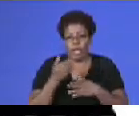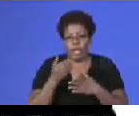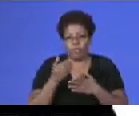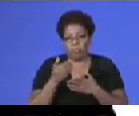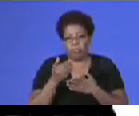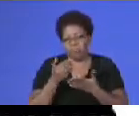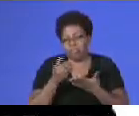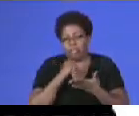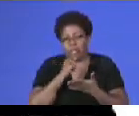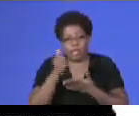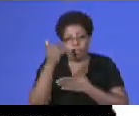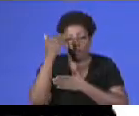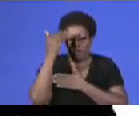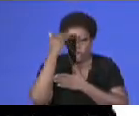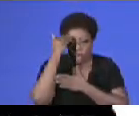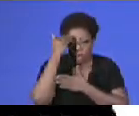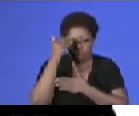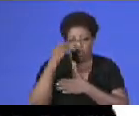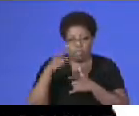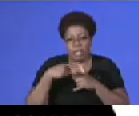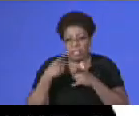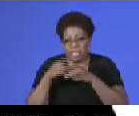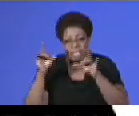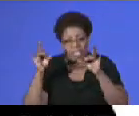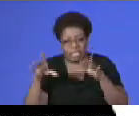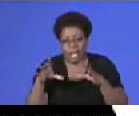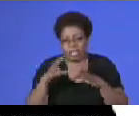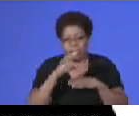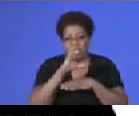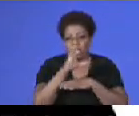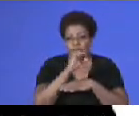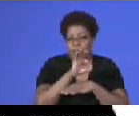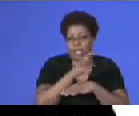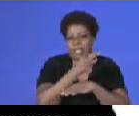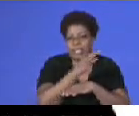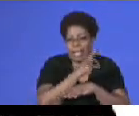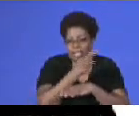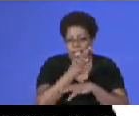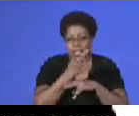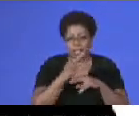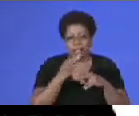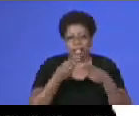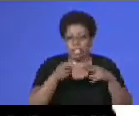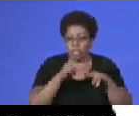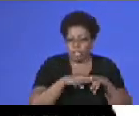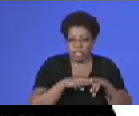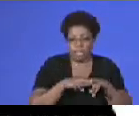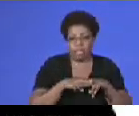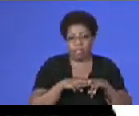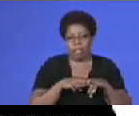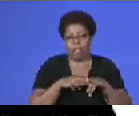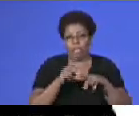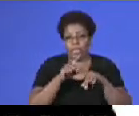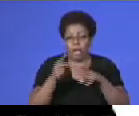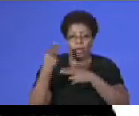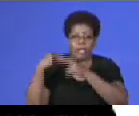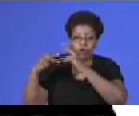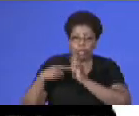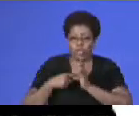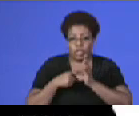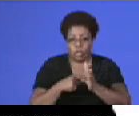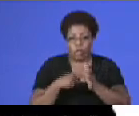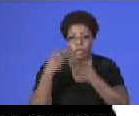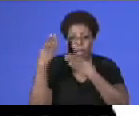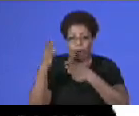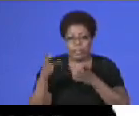until there's some disaster. You find your COVID numbers increasing, etc. So I think history will show that the Bahamas